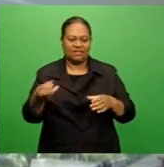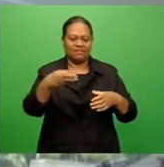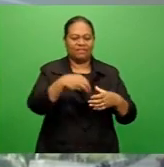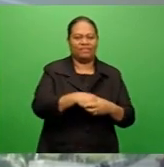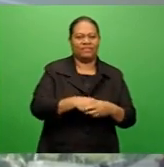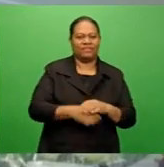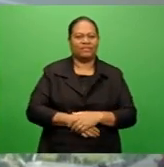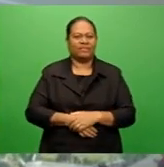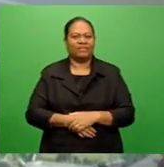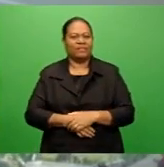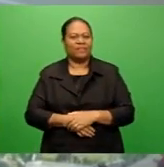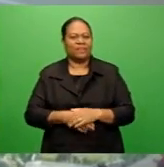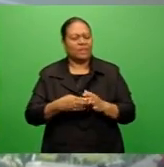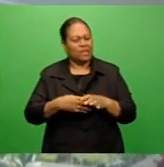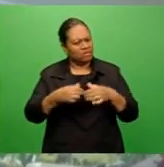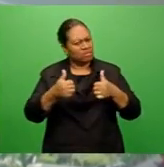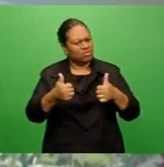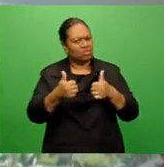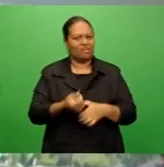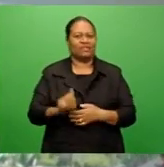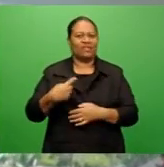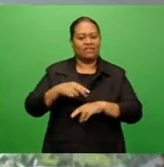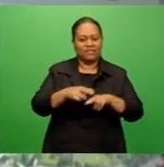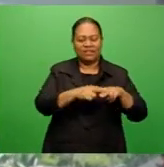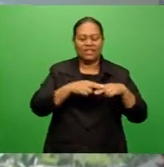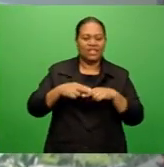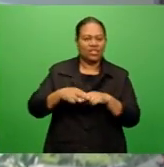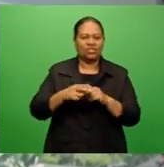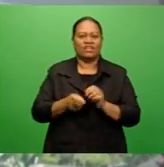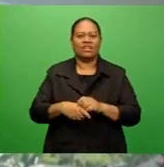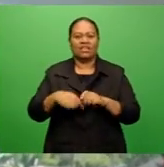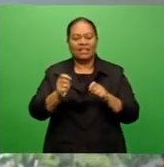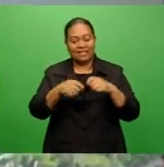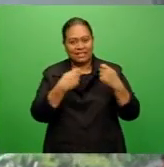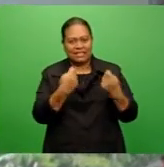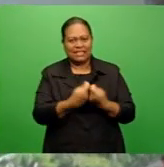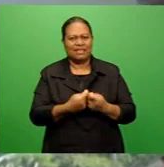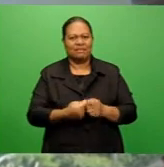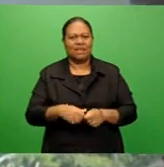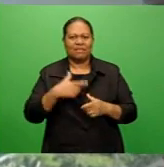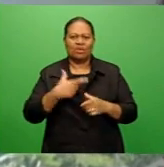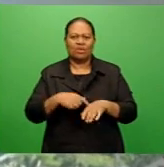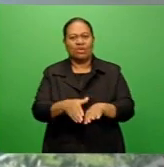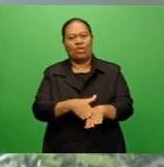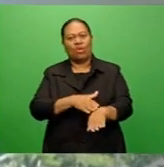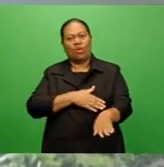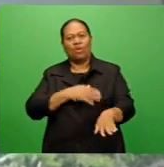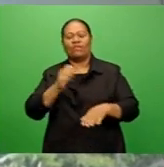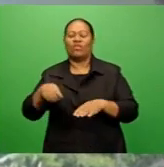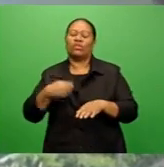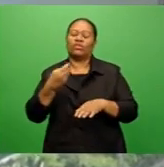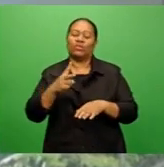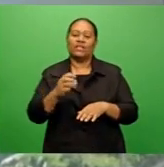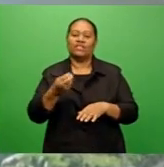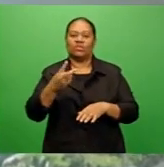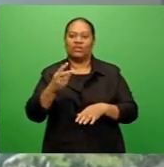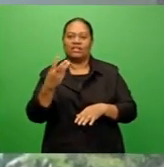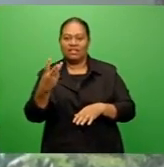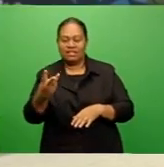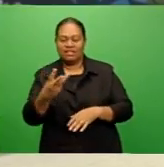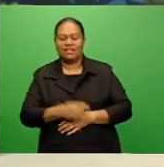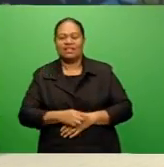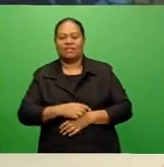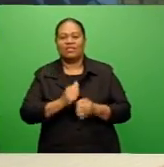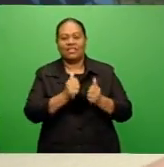stepping up. So this is good in terms of Fiji swimming's long-term projections for the 2023 Pacific Games